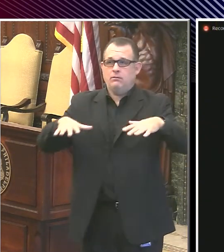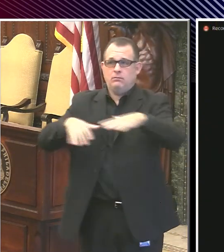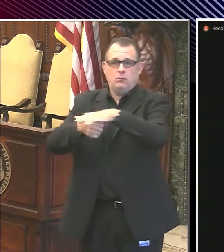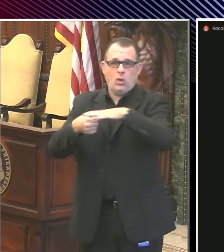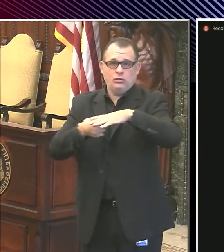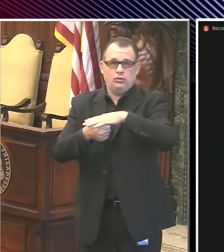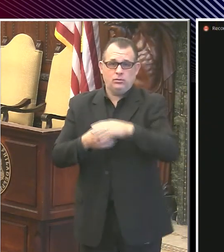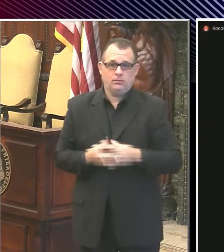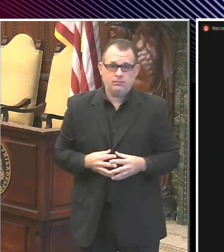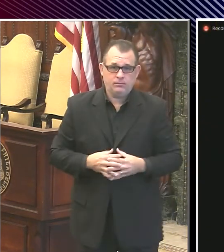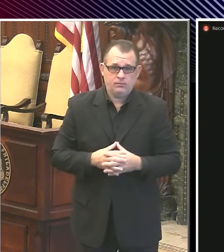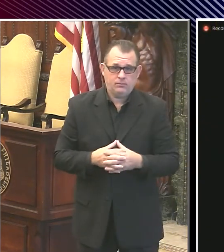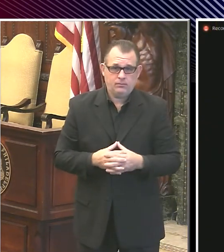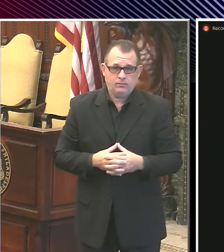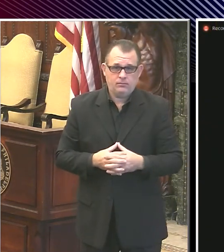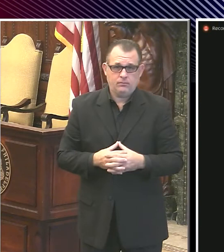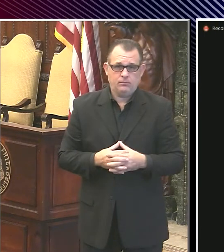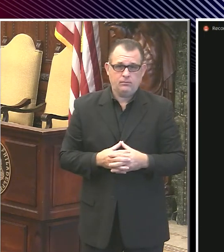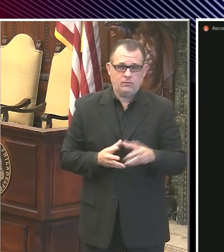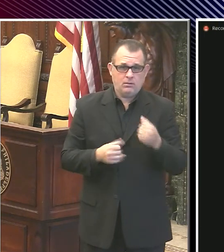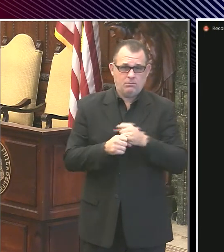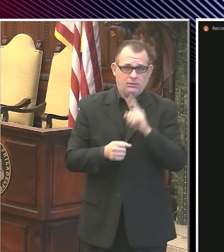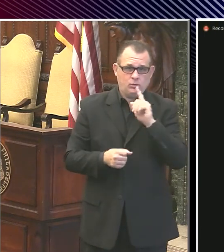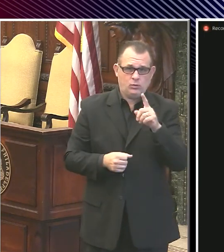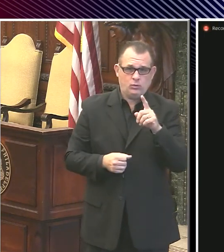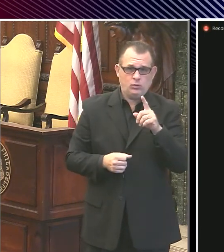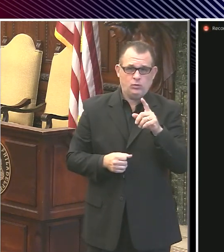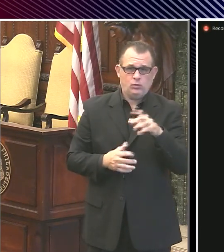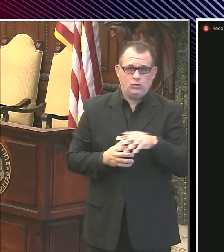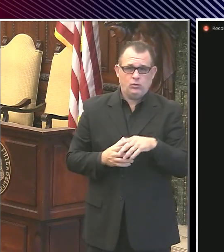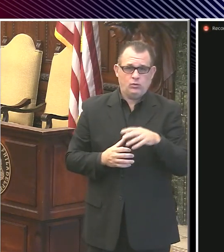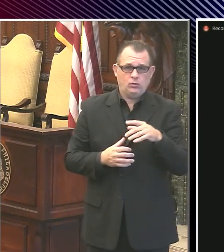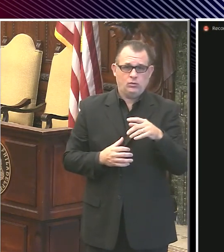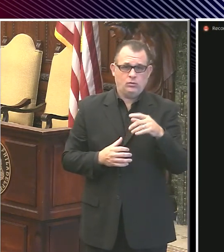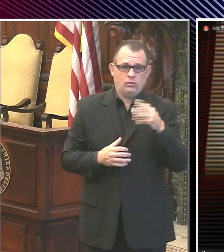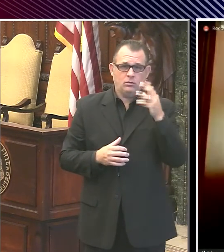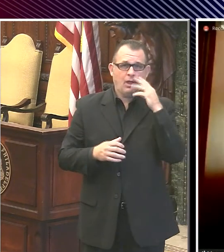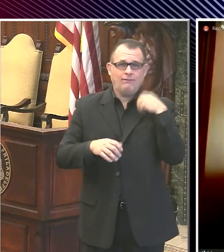so has the clock started on the 72